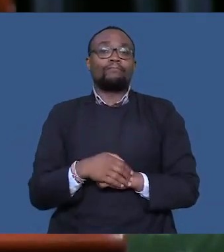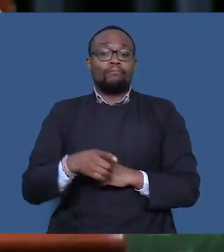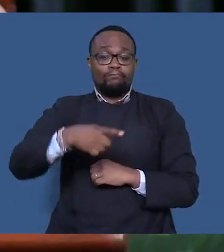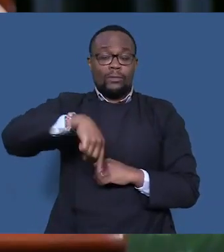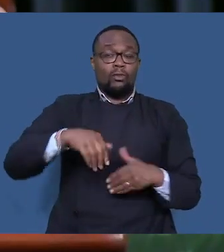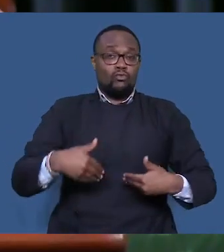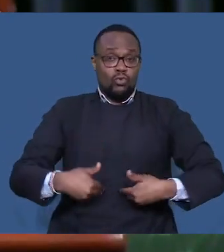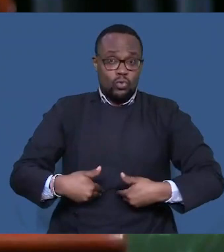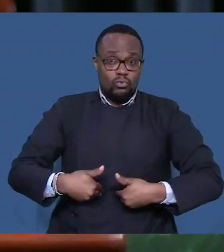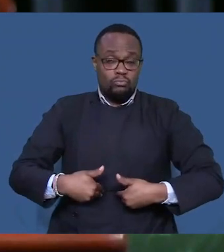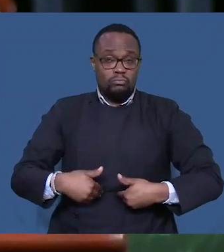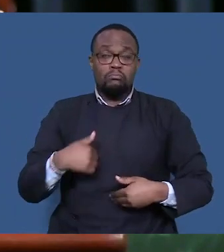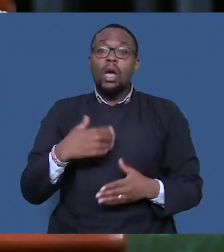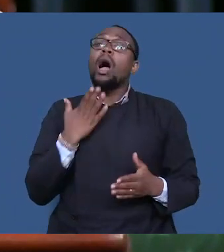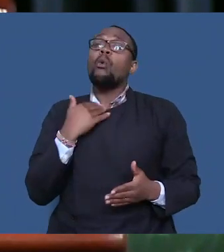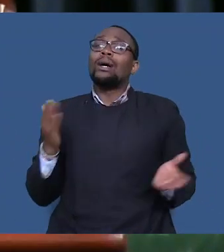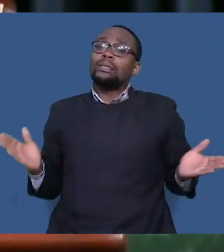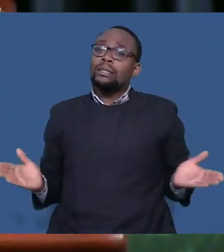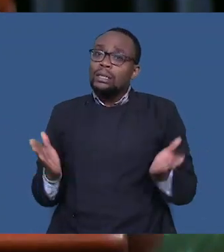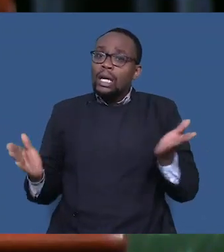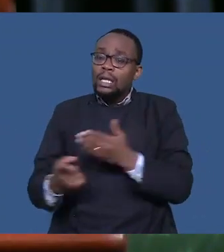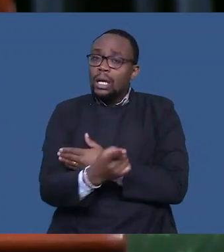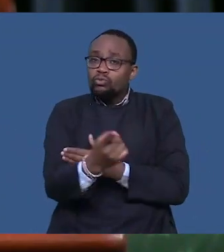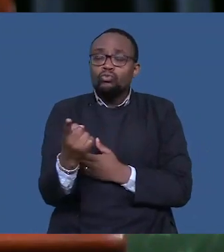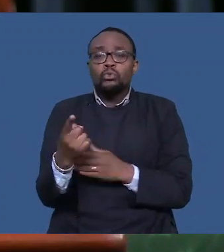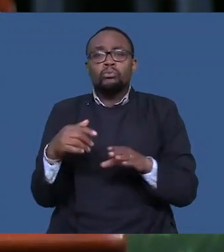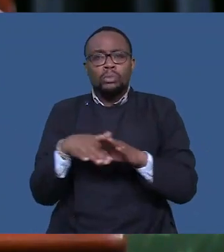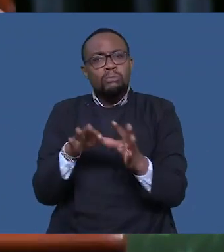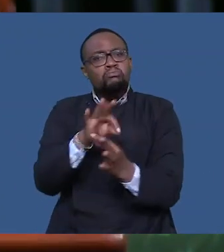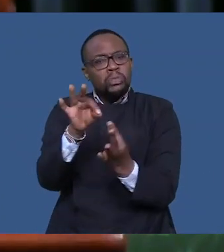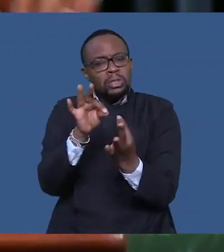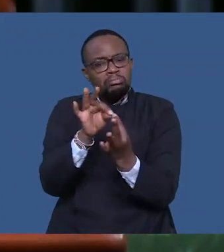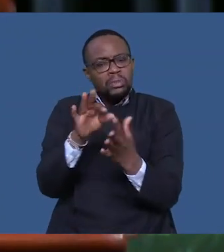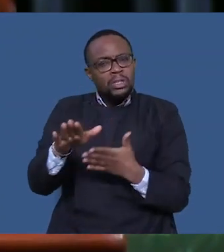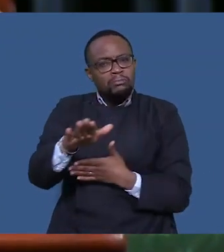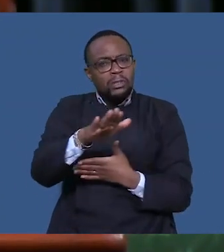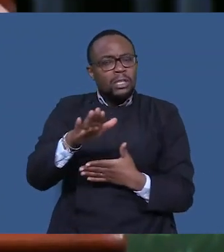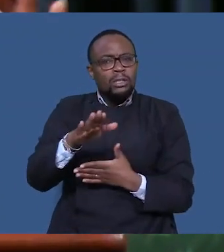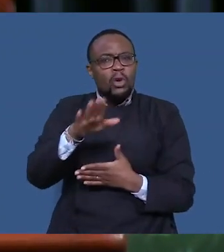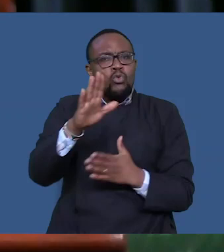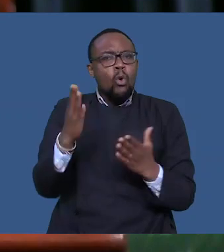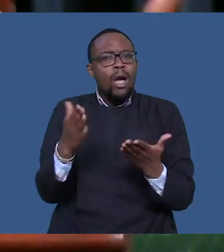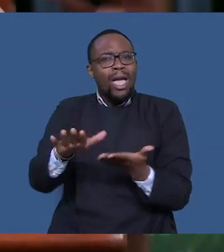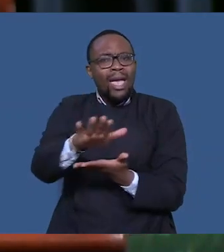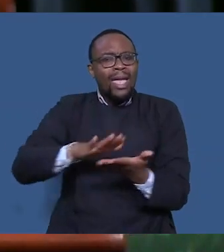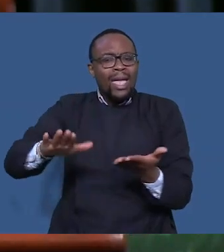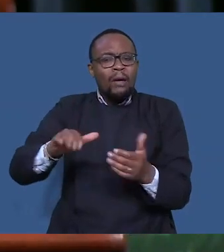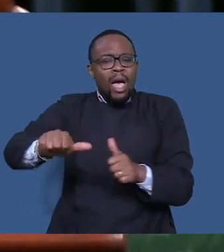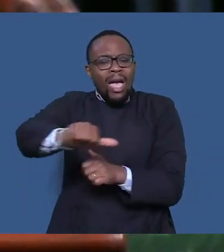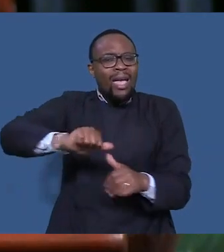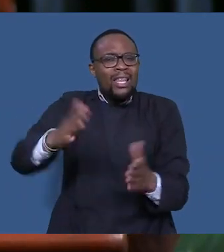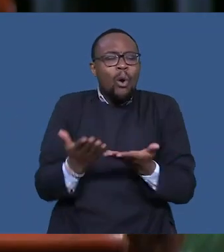people, I wanted to just encourage us in those specific key areas, that your mountain maybe is not religion, and it